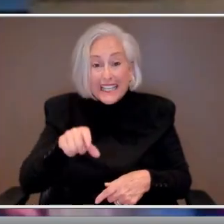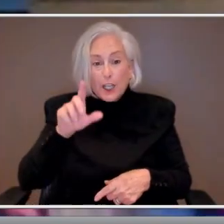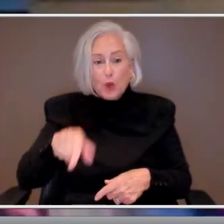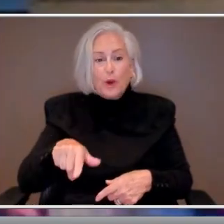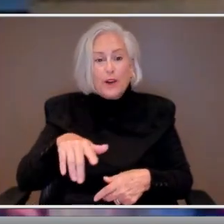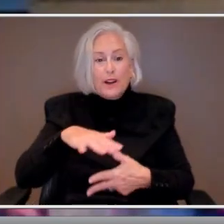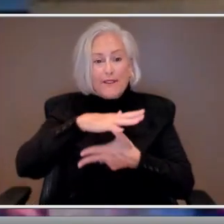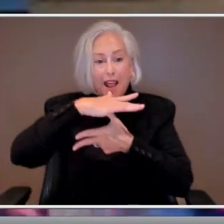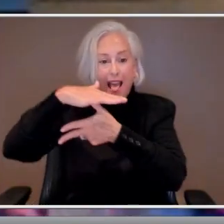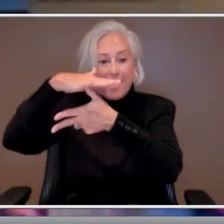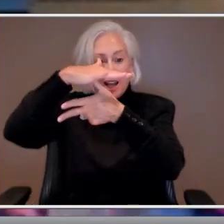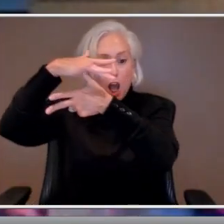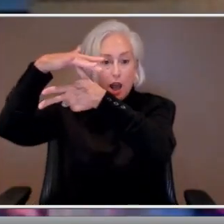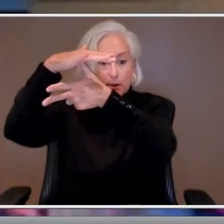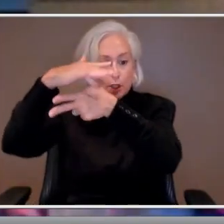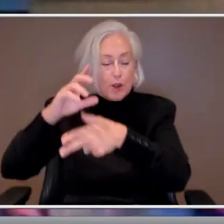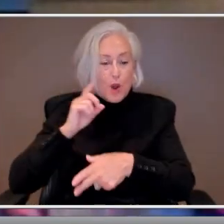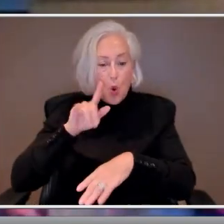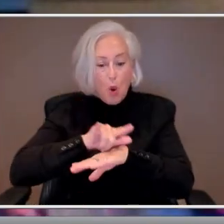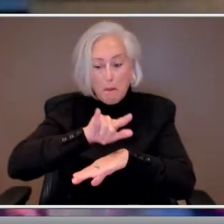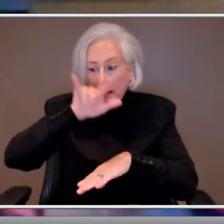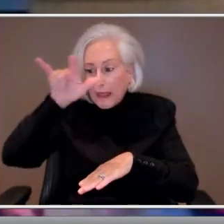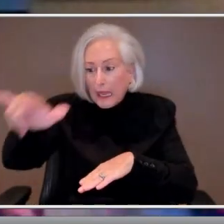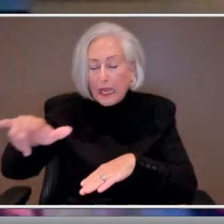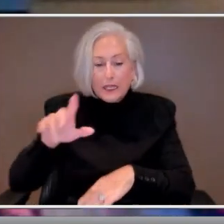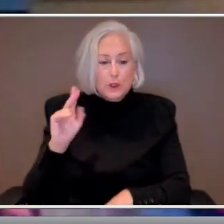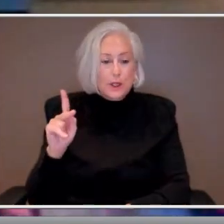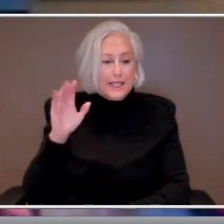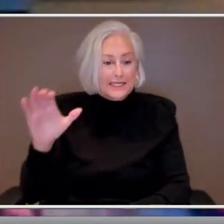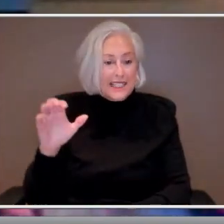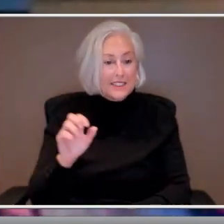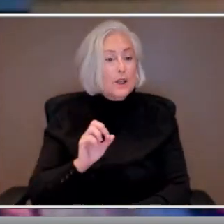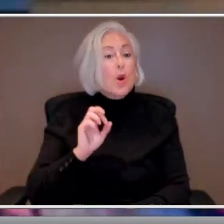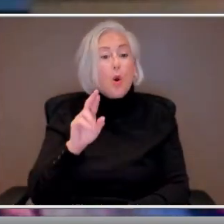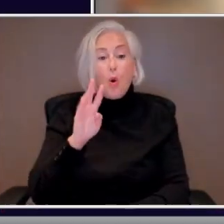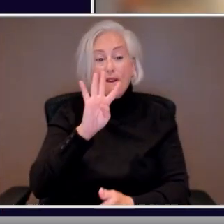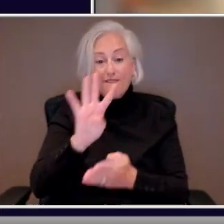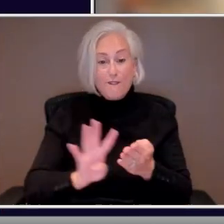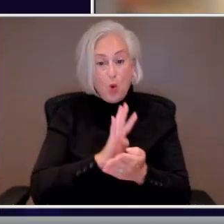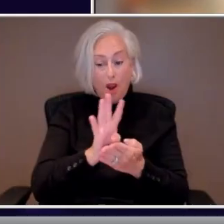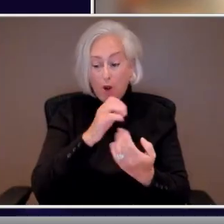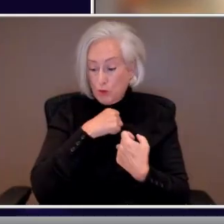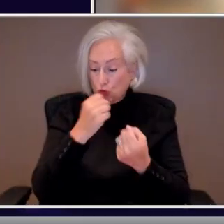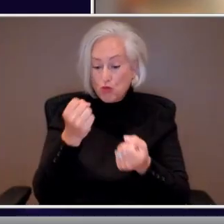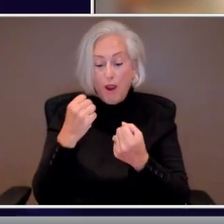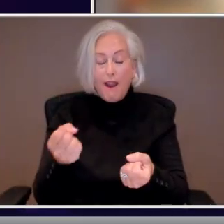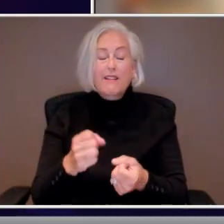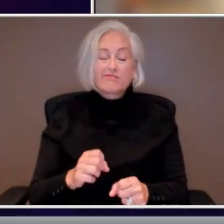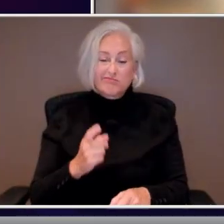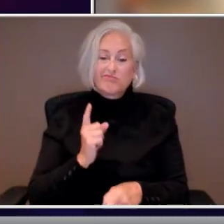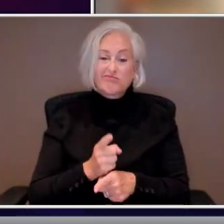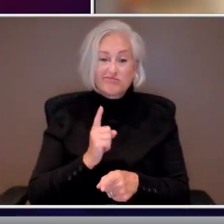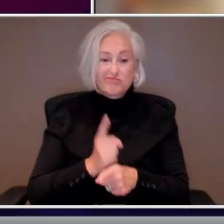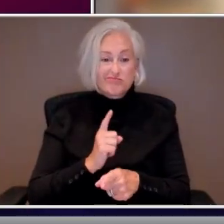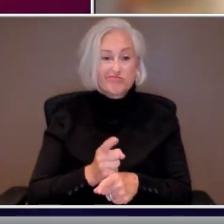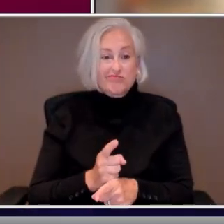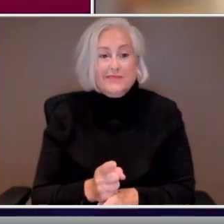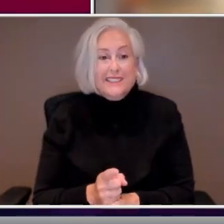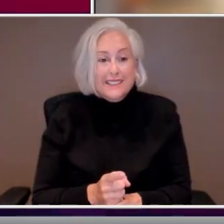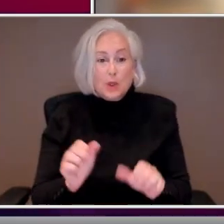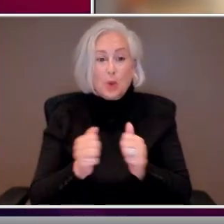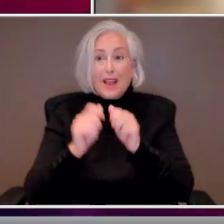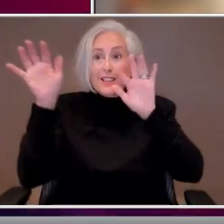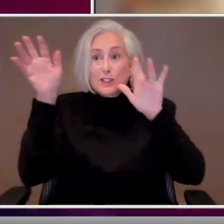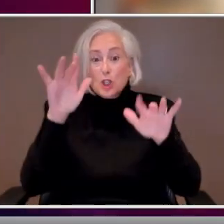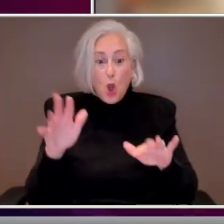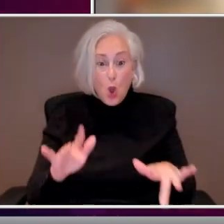Wichita or Kansas City, or a 4-hour drive. Or a 4-hour drive, yeah. In the snow, which could happen